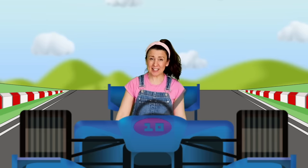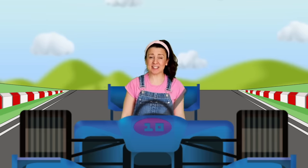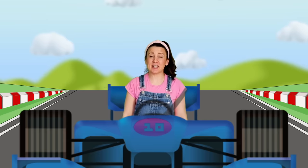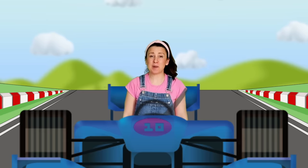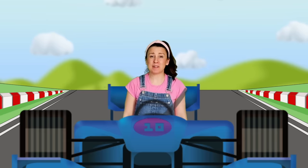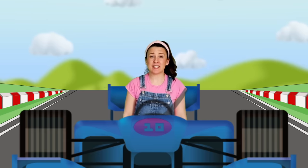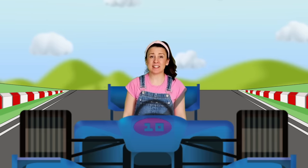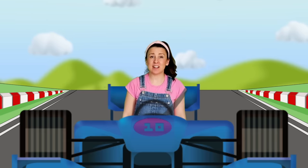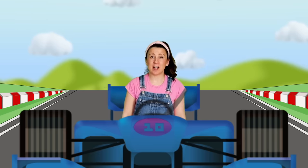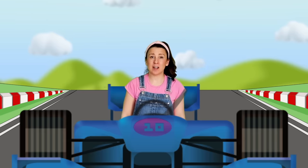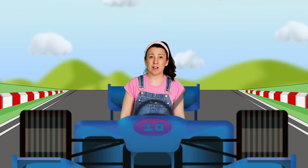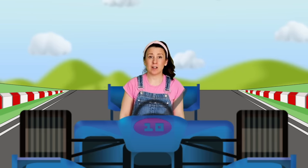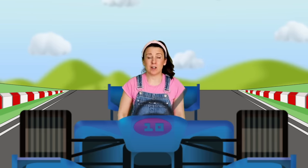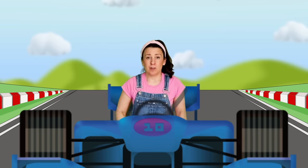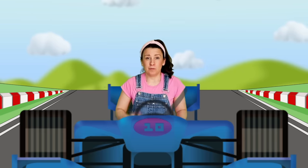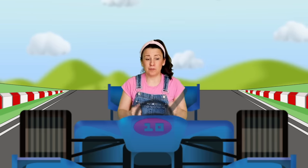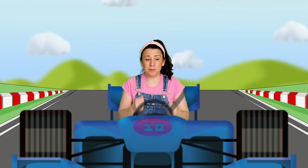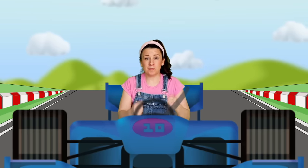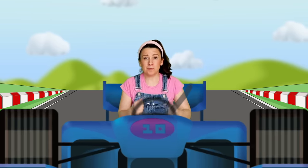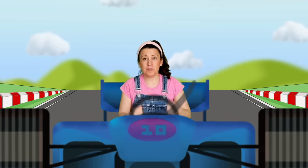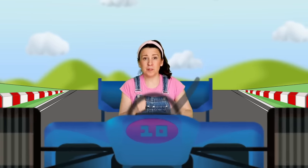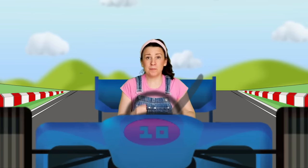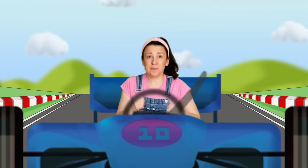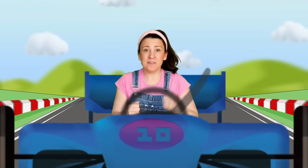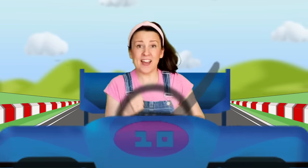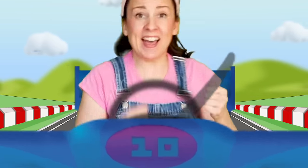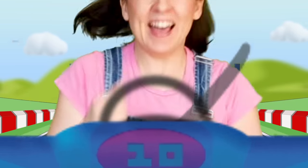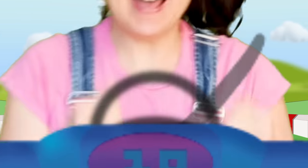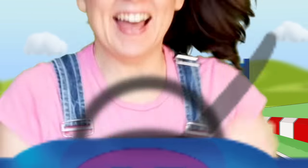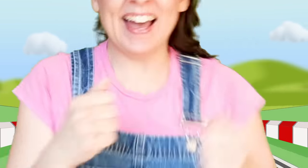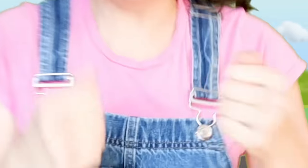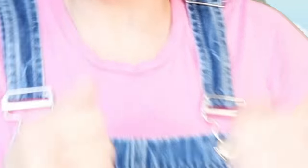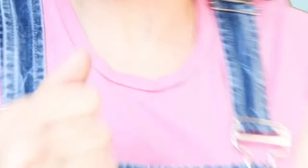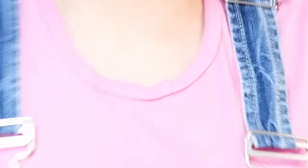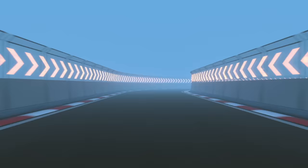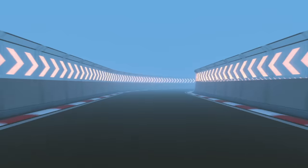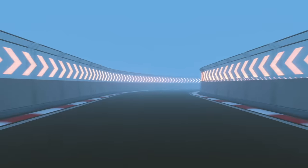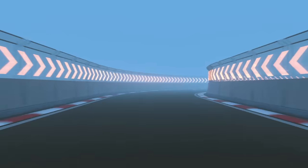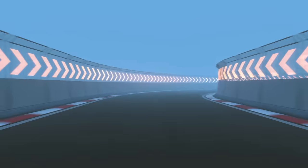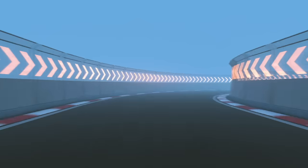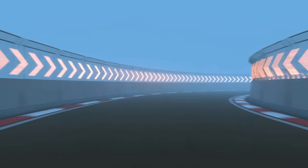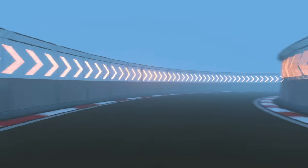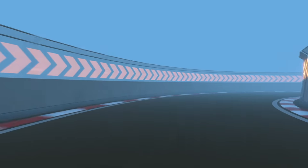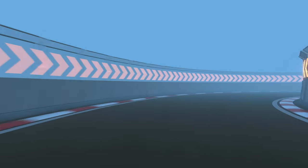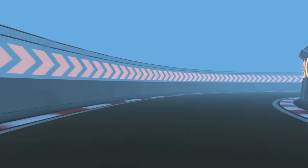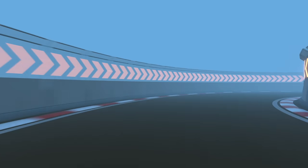go fast in our pretend car. Vroom, vroom, fast.